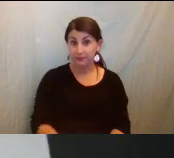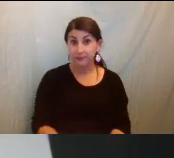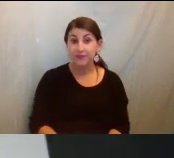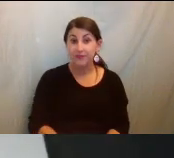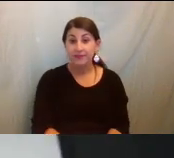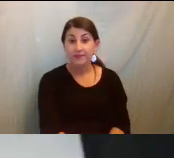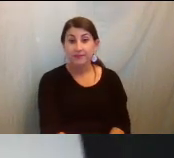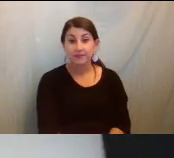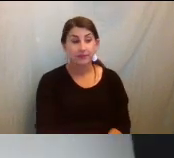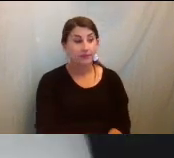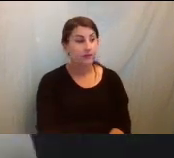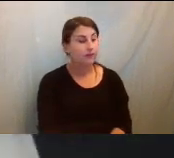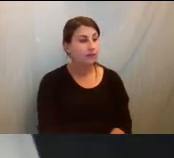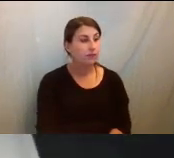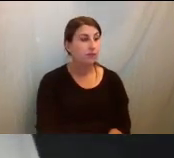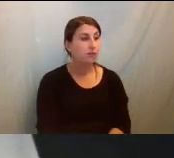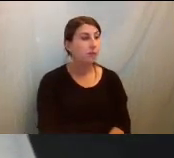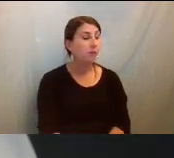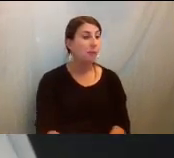Okay.